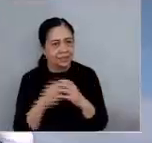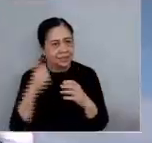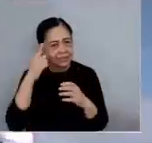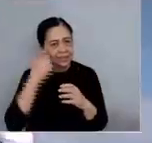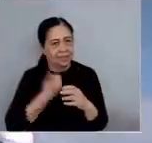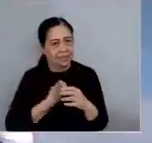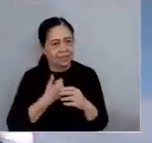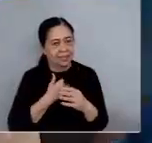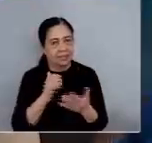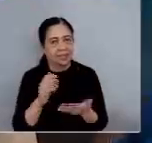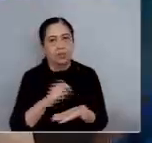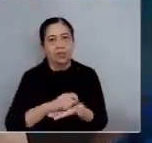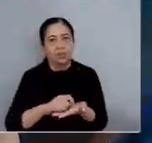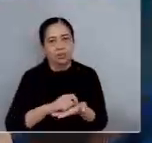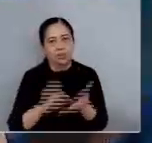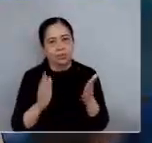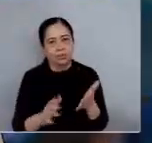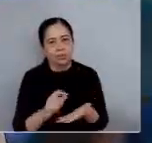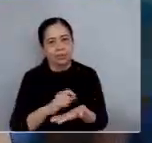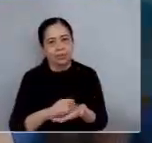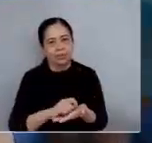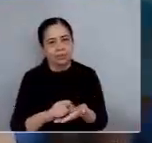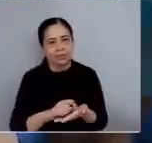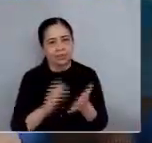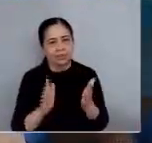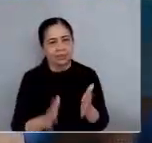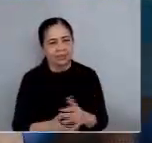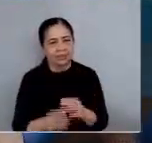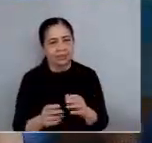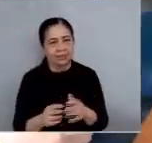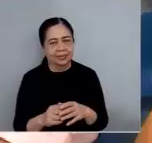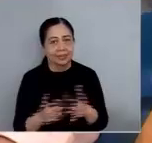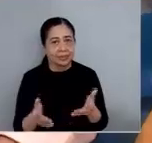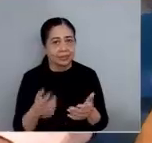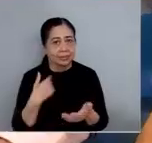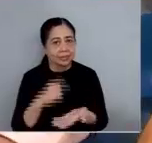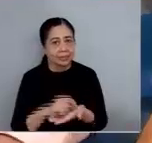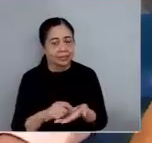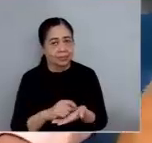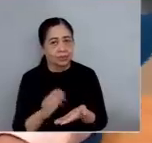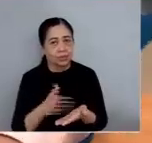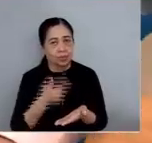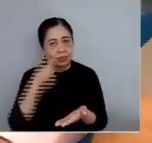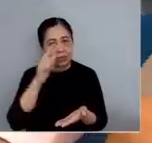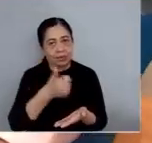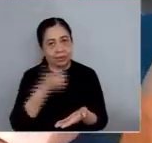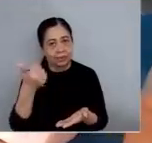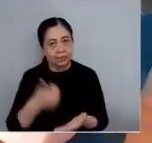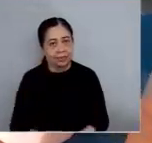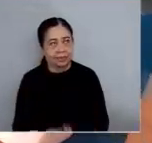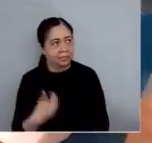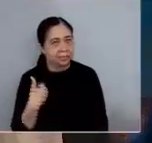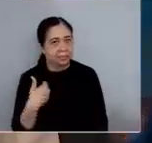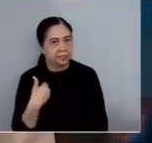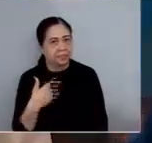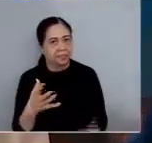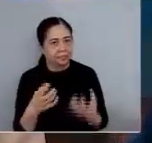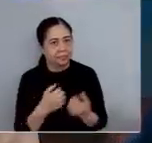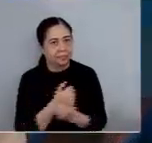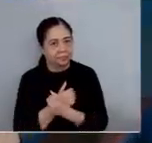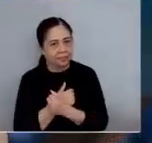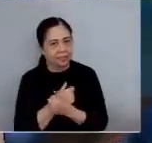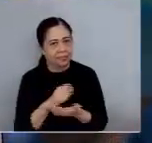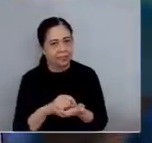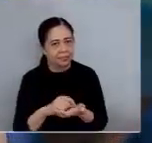as a songwriter first. Songwriter, yes. So having said that, have you written songs for other artists, naman? Not yet. I would love to though.